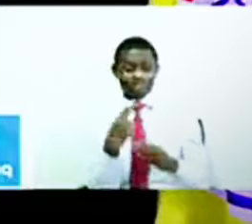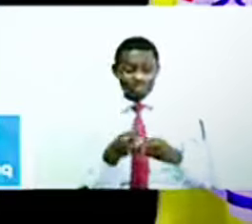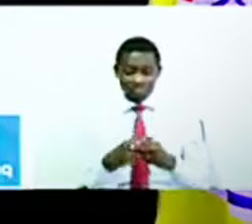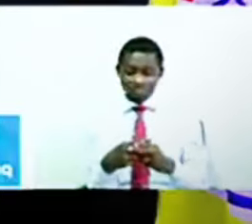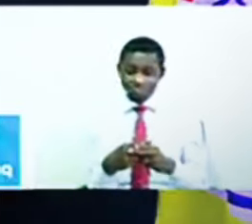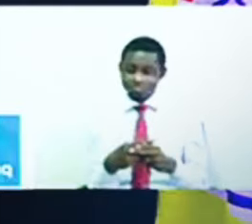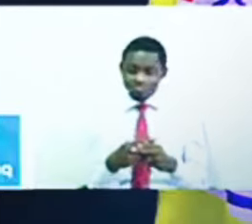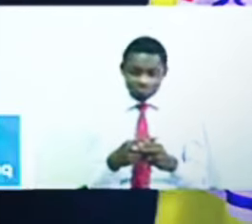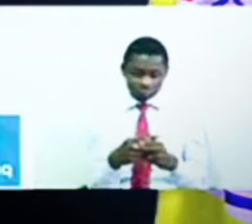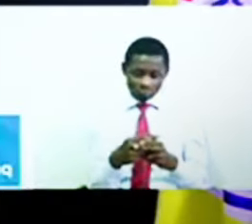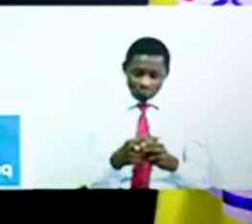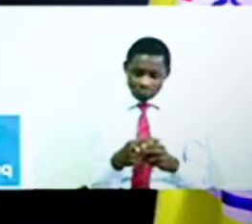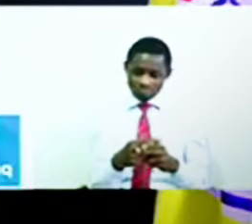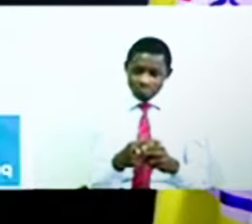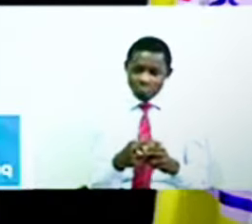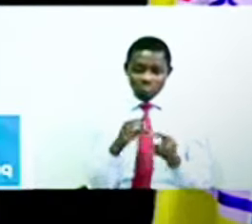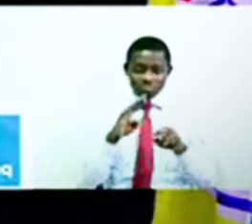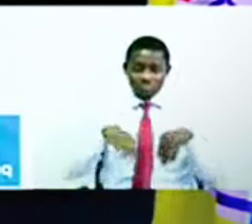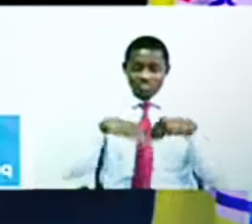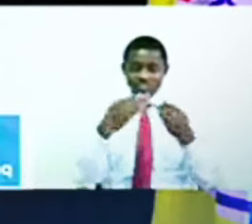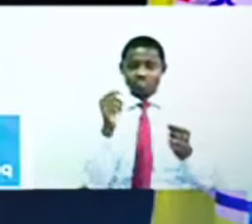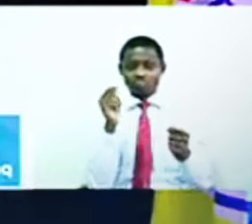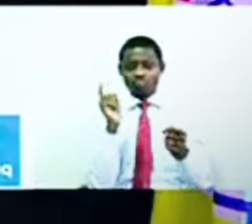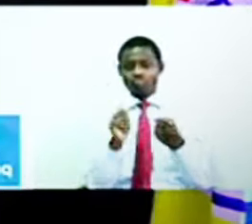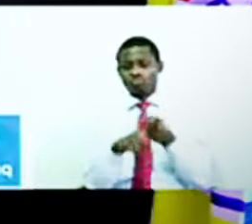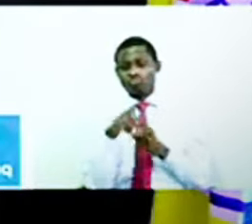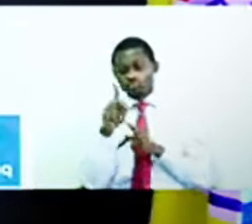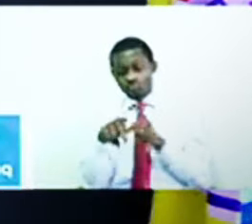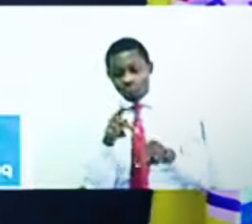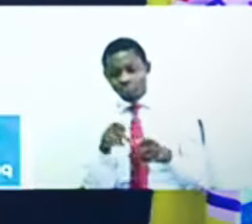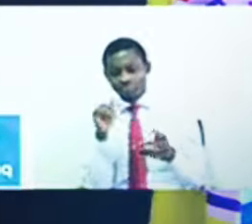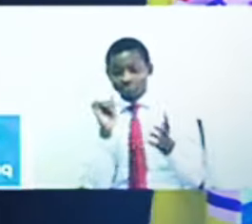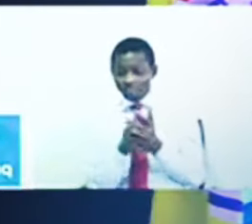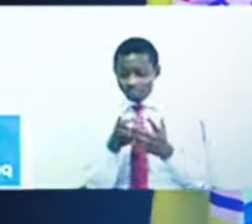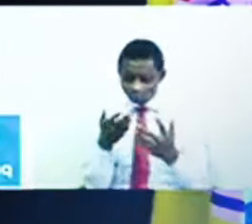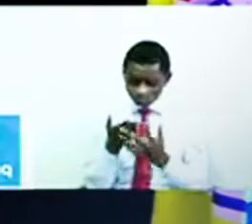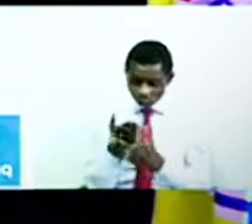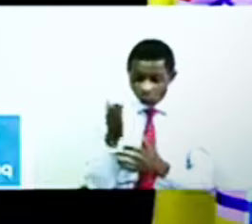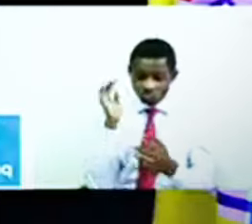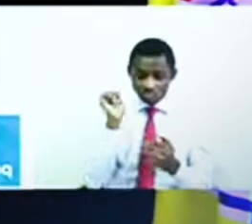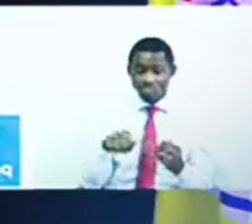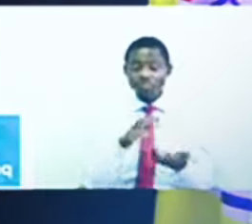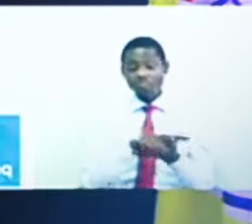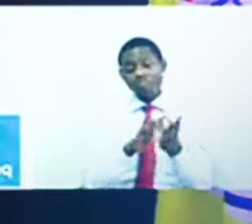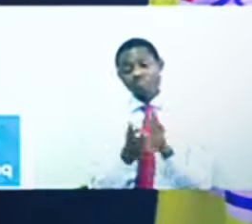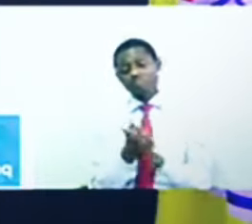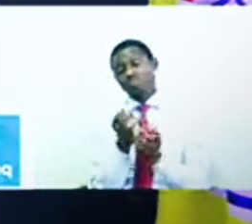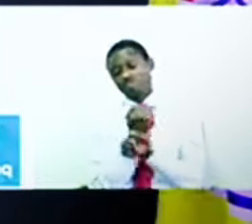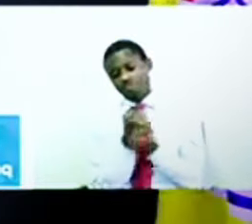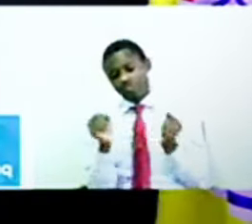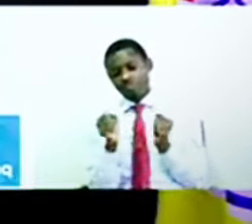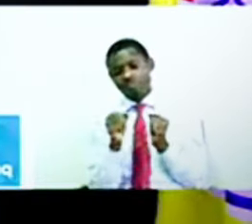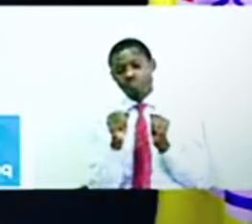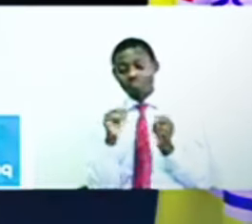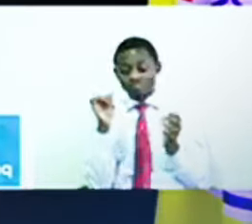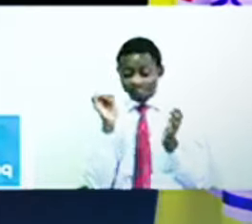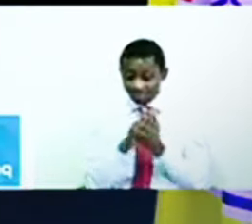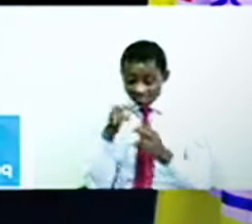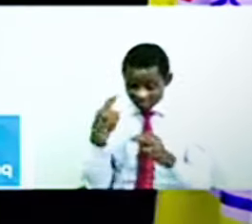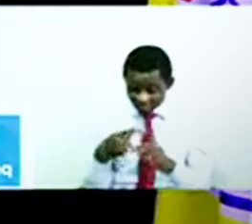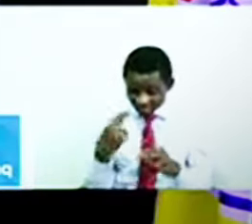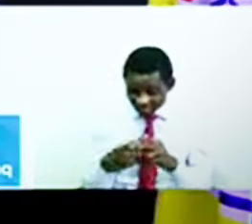other name given to mankind, a name that has been given is the name